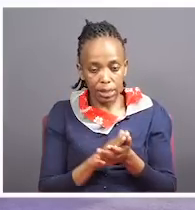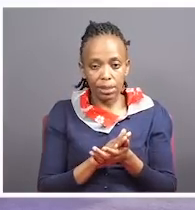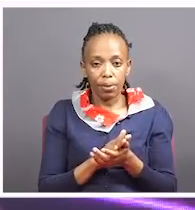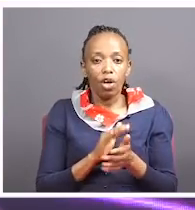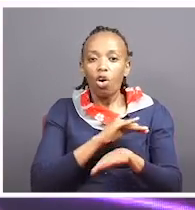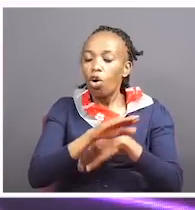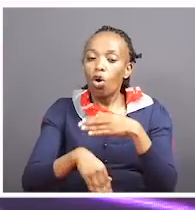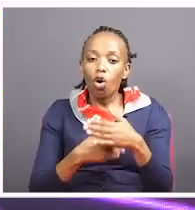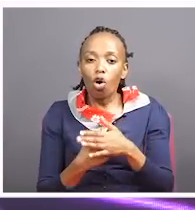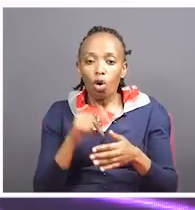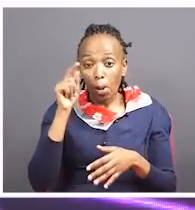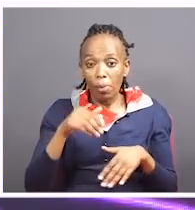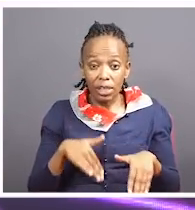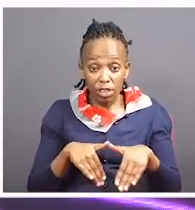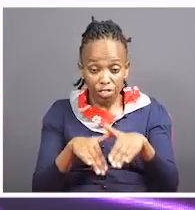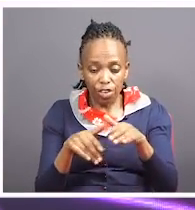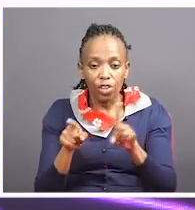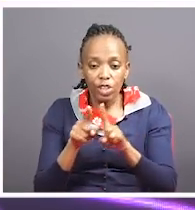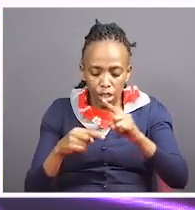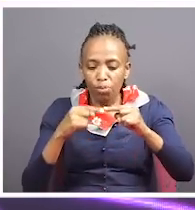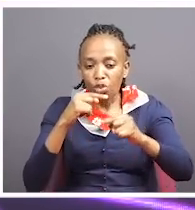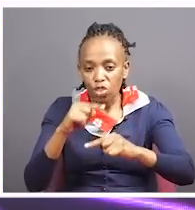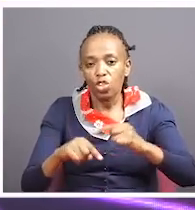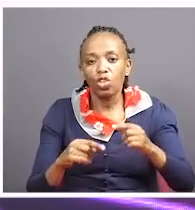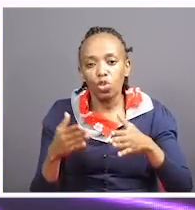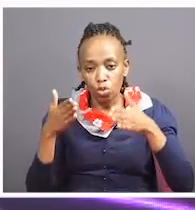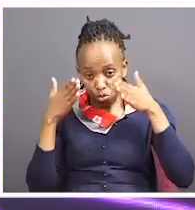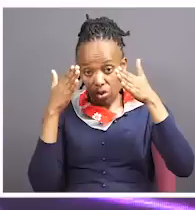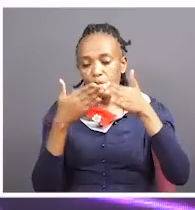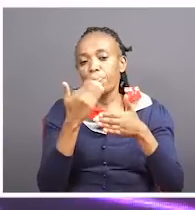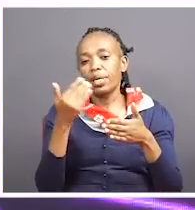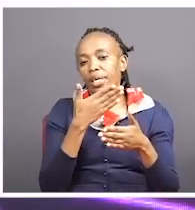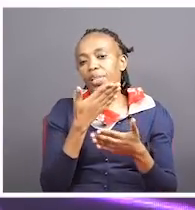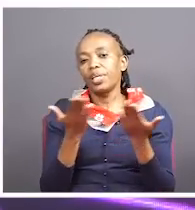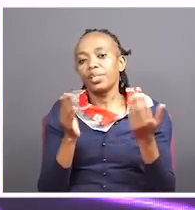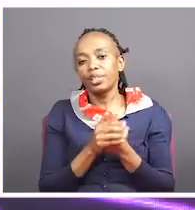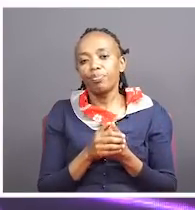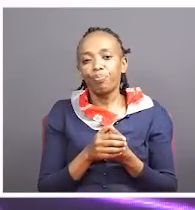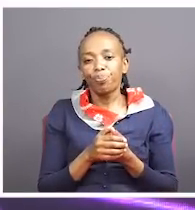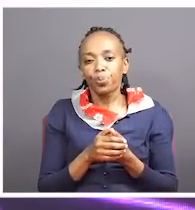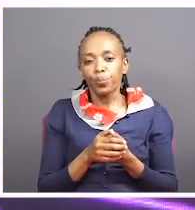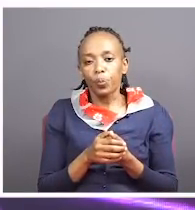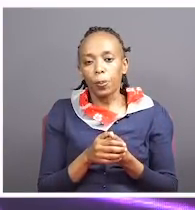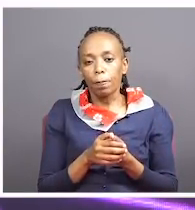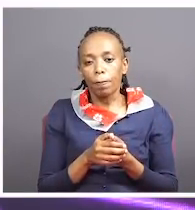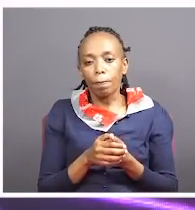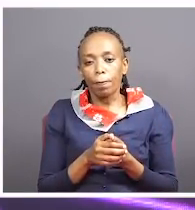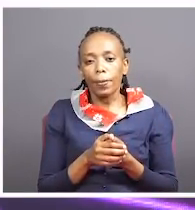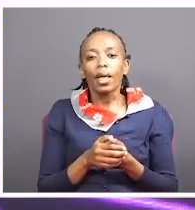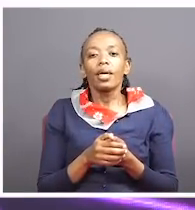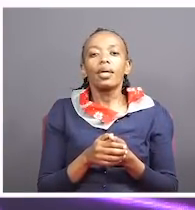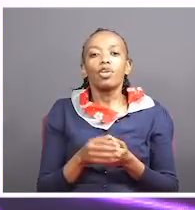mentality. All of us should be pursuing and pressing on towards better things. It takes